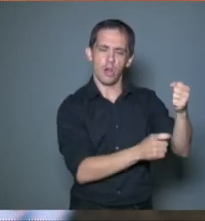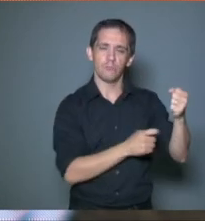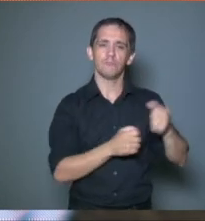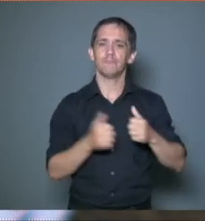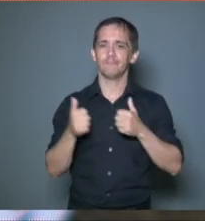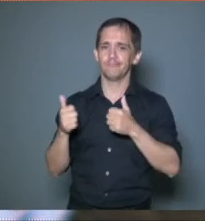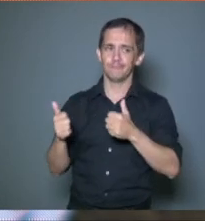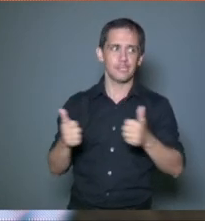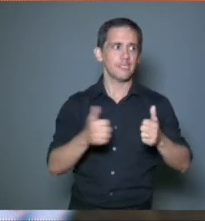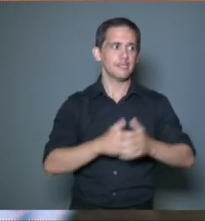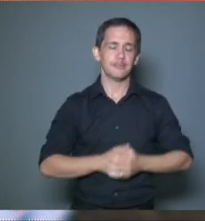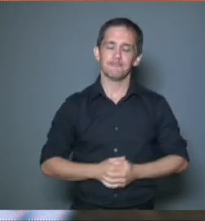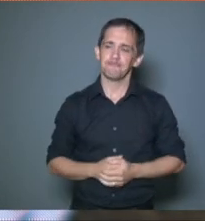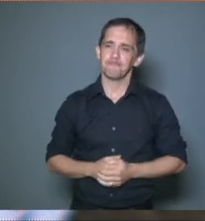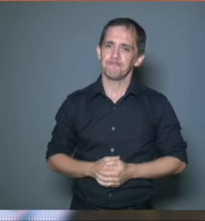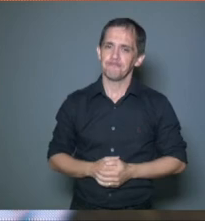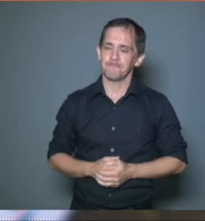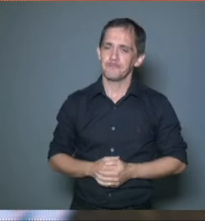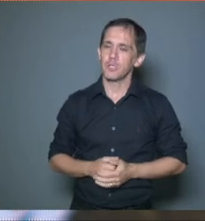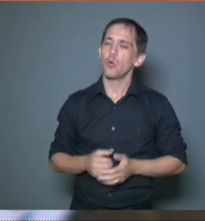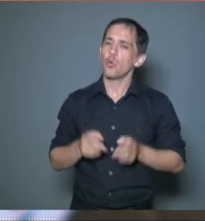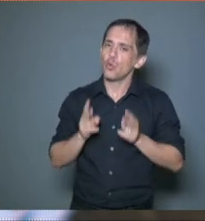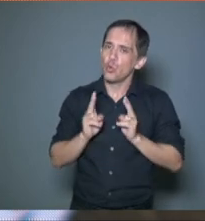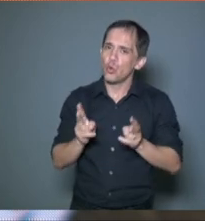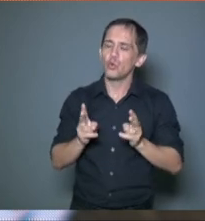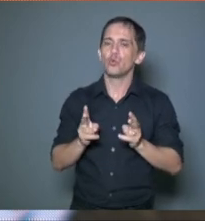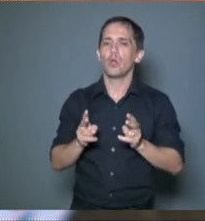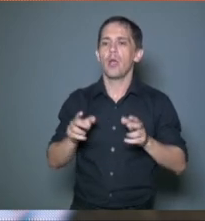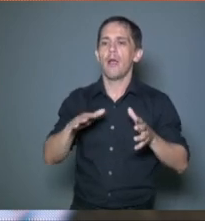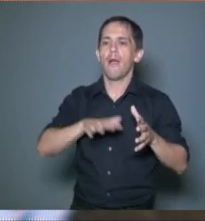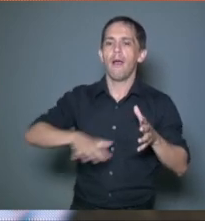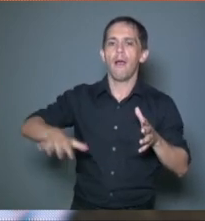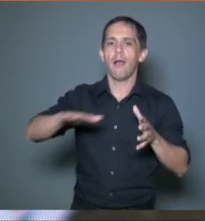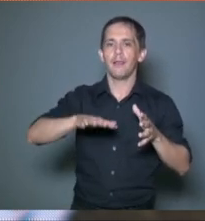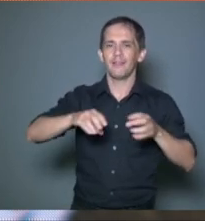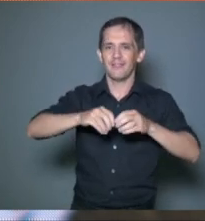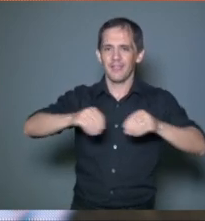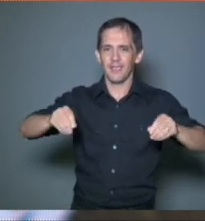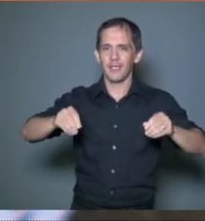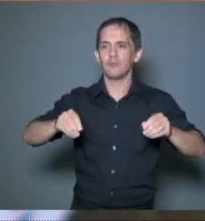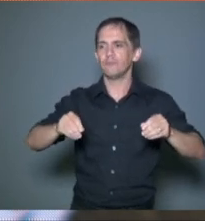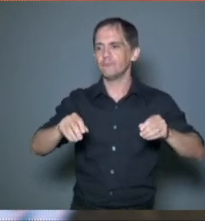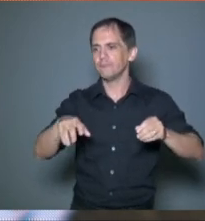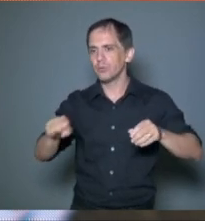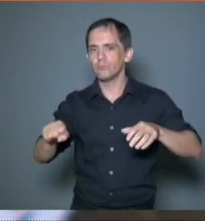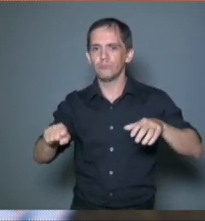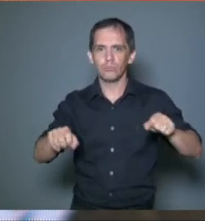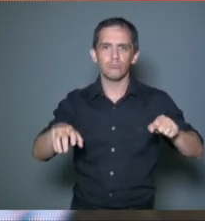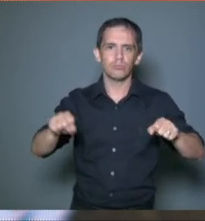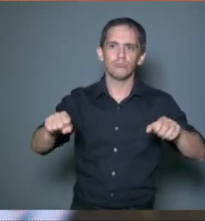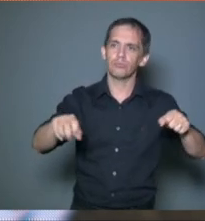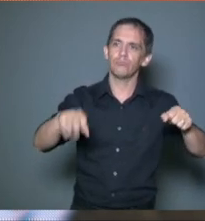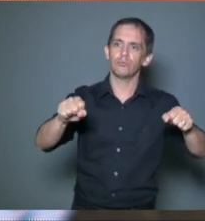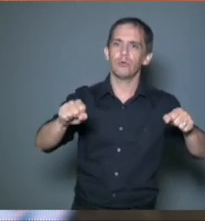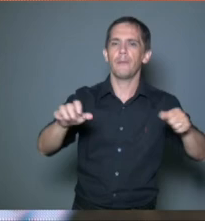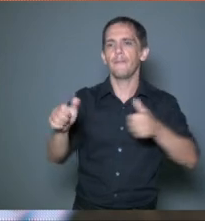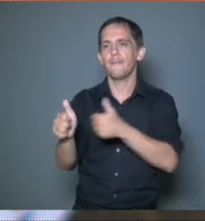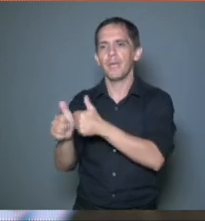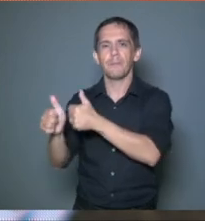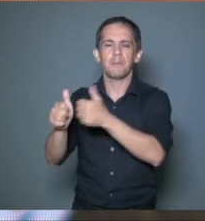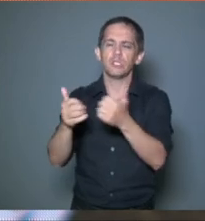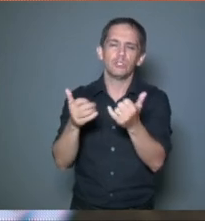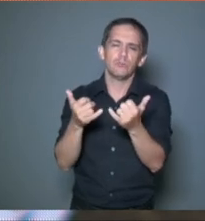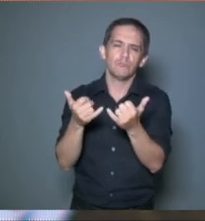The diversification we have today is fantastic, and it's likely to continue. So we will expand in the same